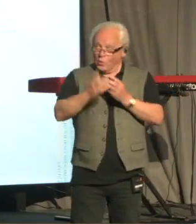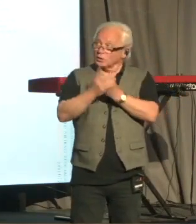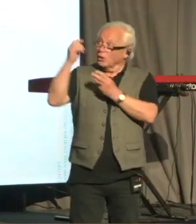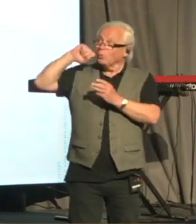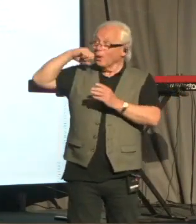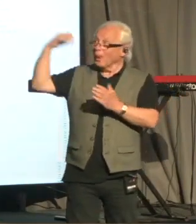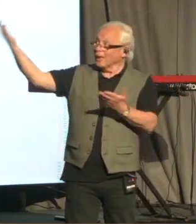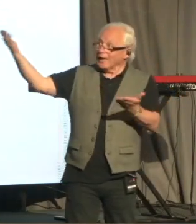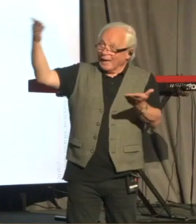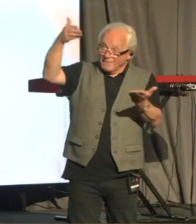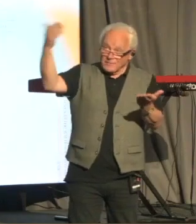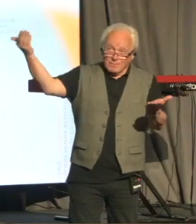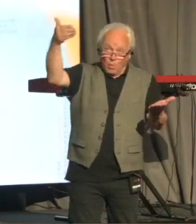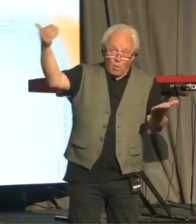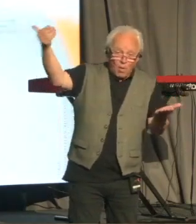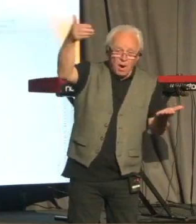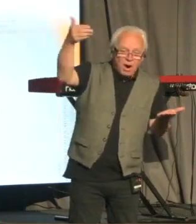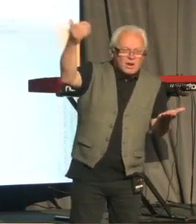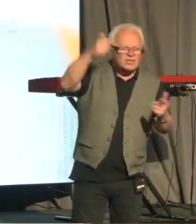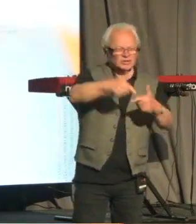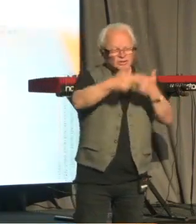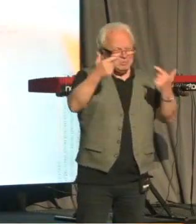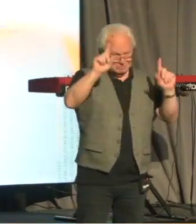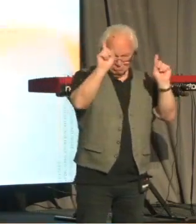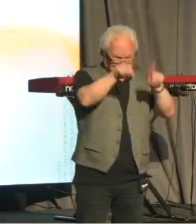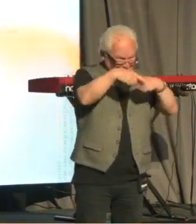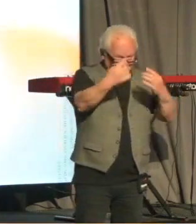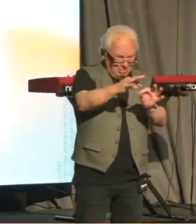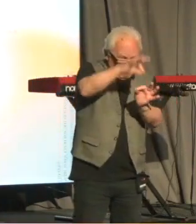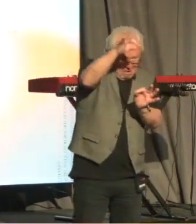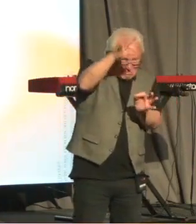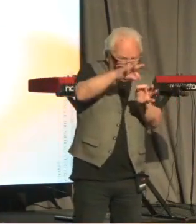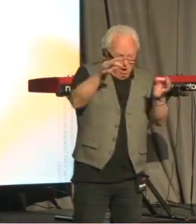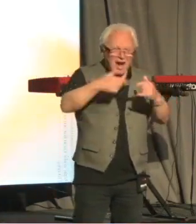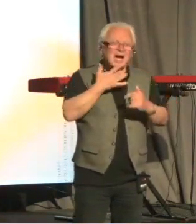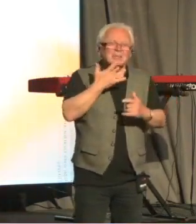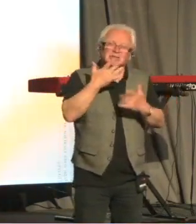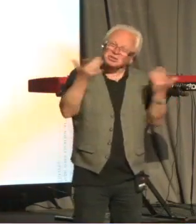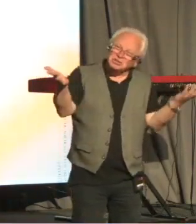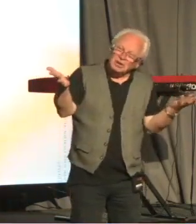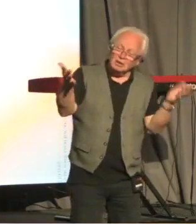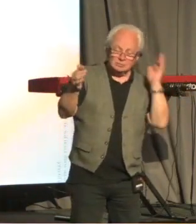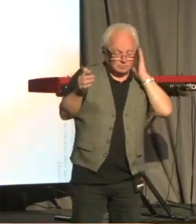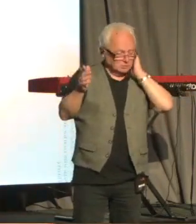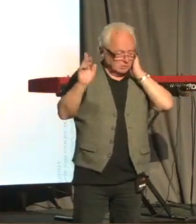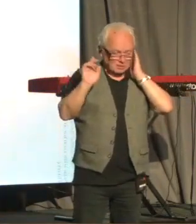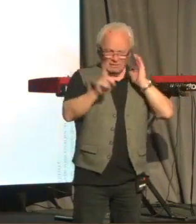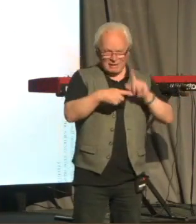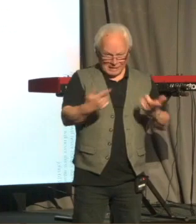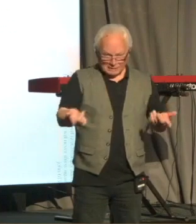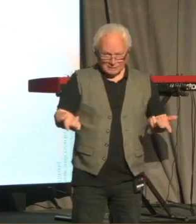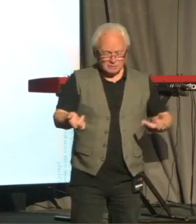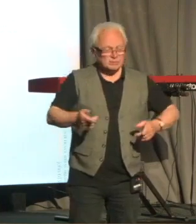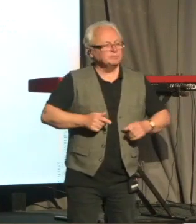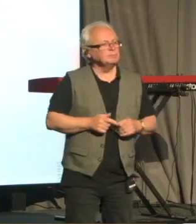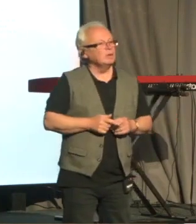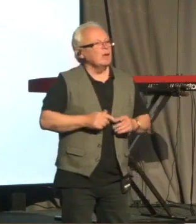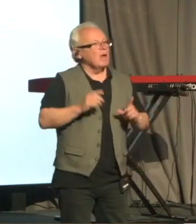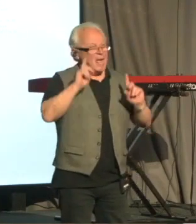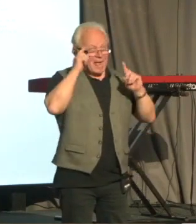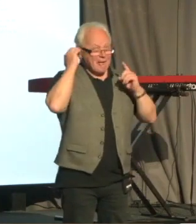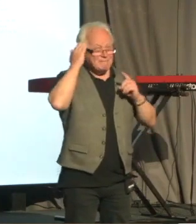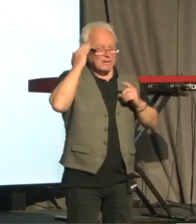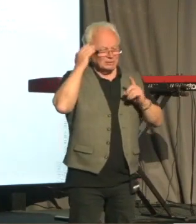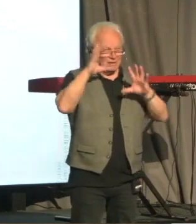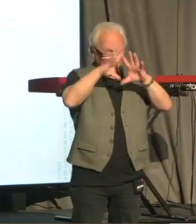more. So much that we can't even measure it. He can do so much more than we had ever hoped or imagined.